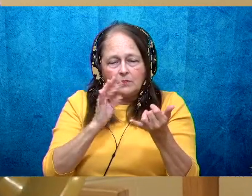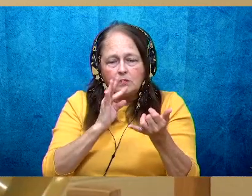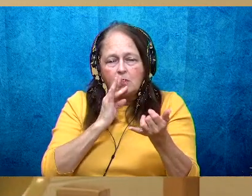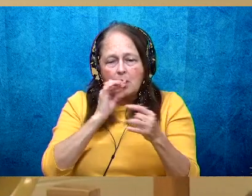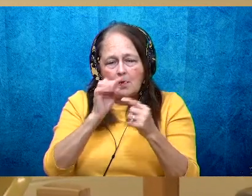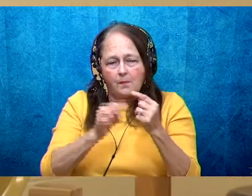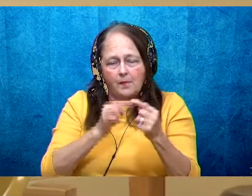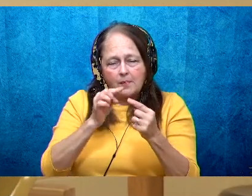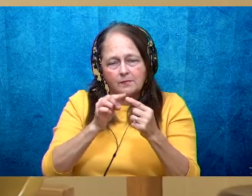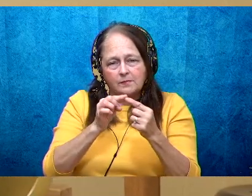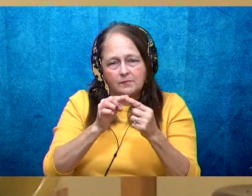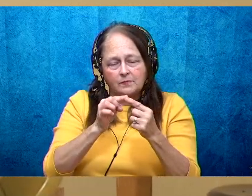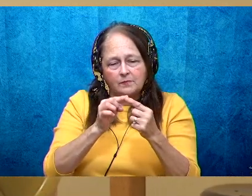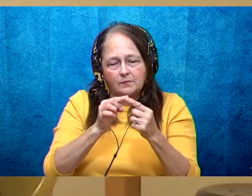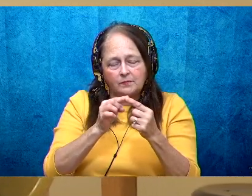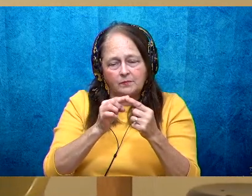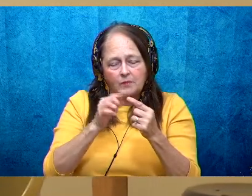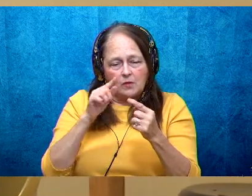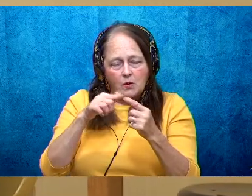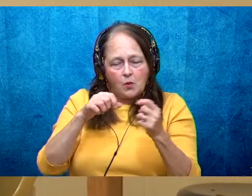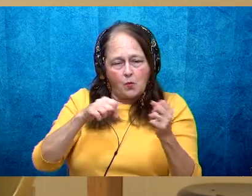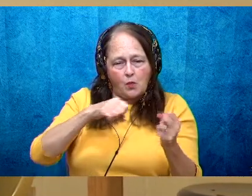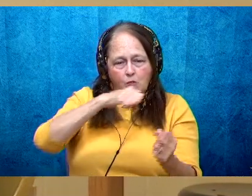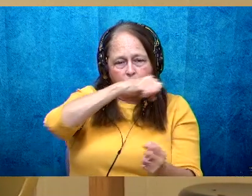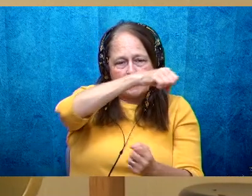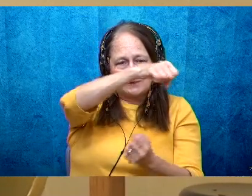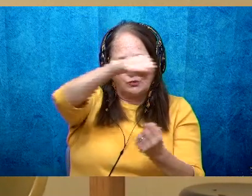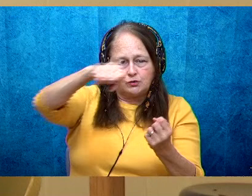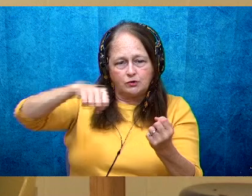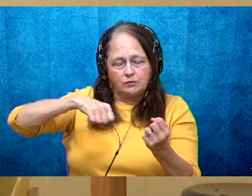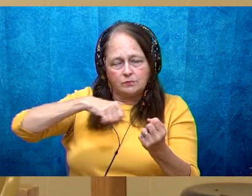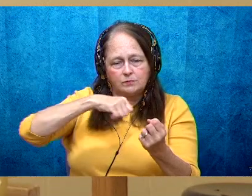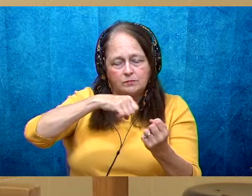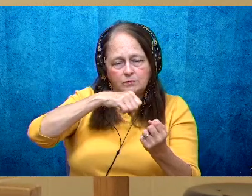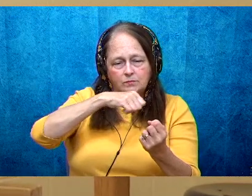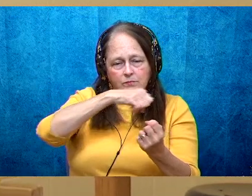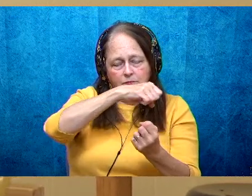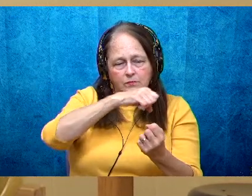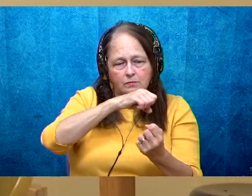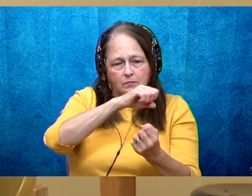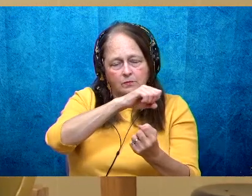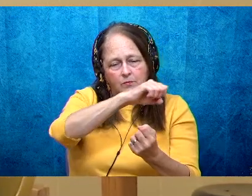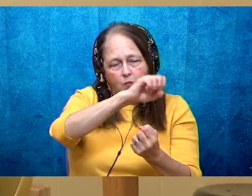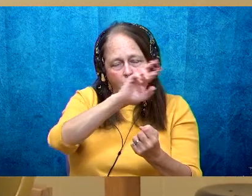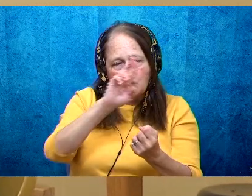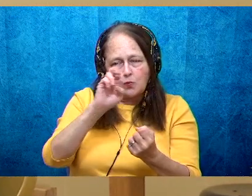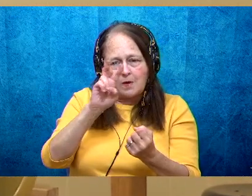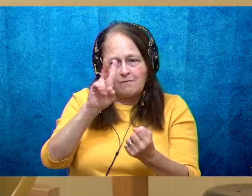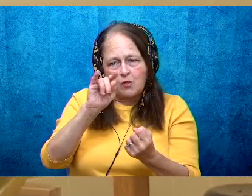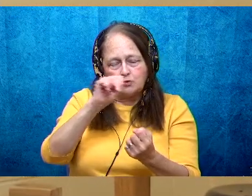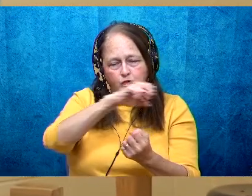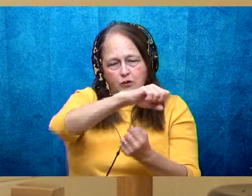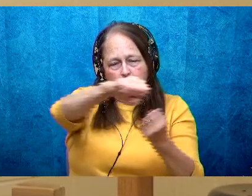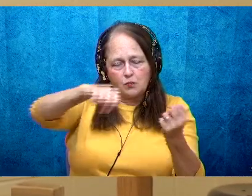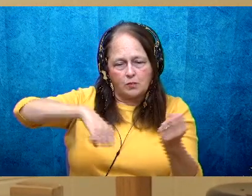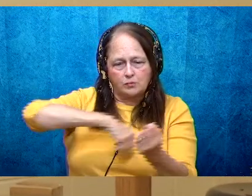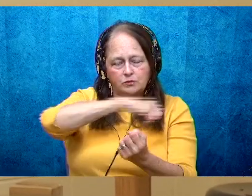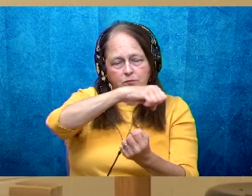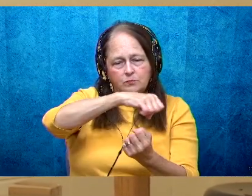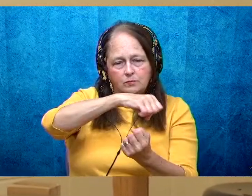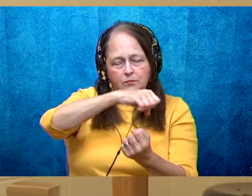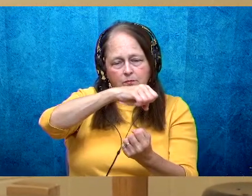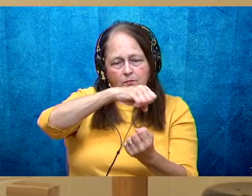about, we've talked about the rotation and the revolution and what that model looks like. But let's talk about what that causes on